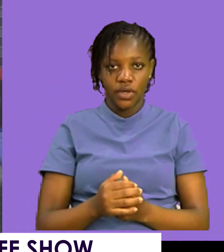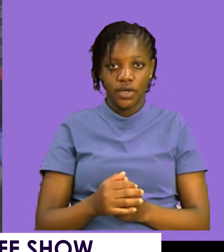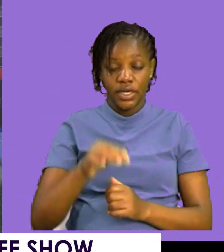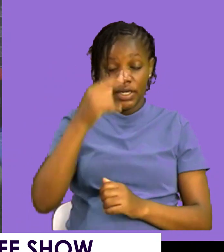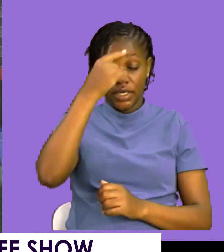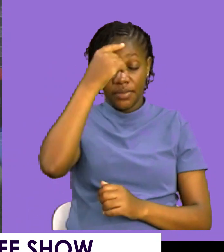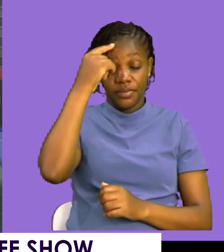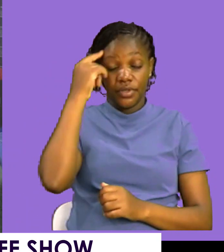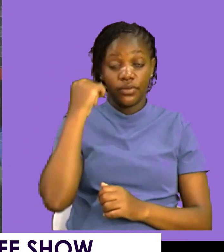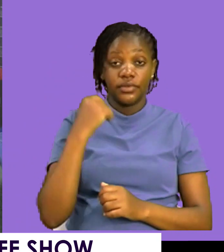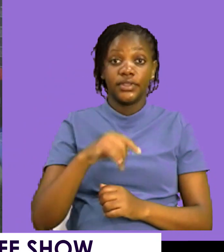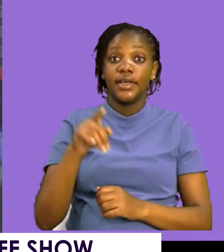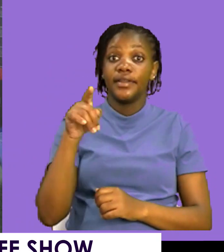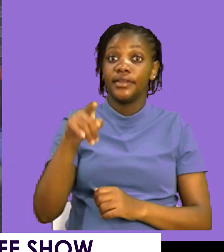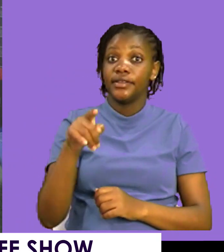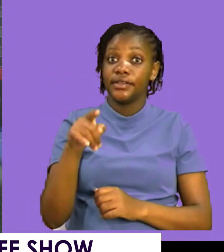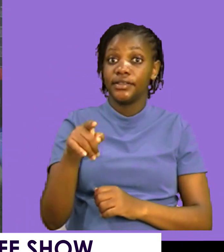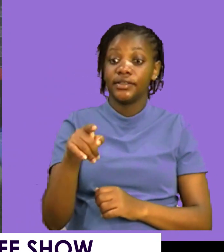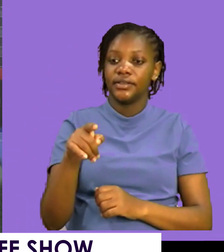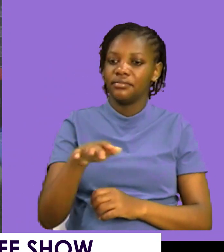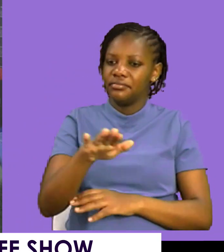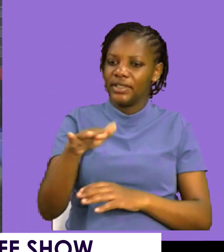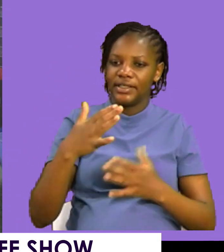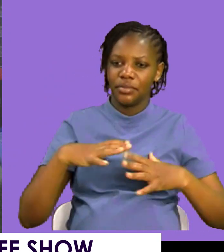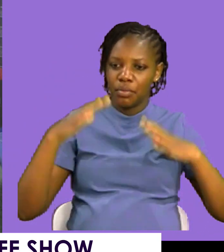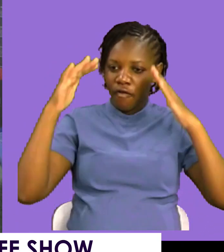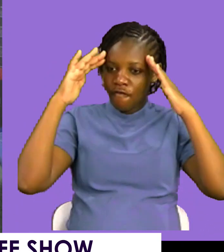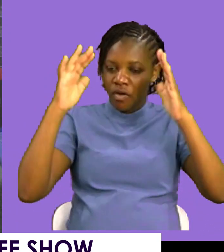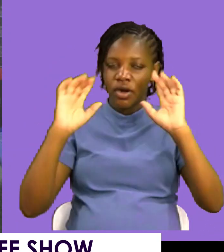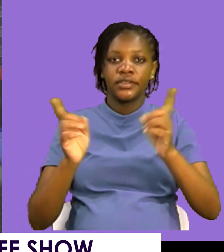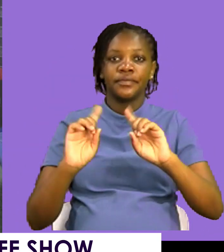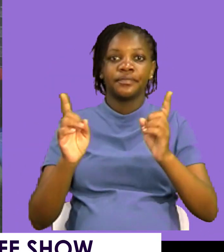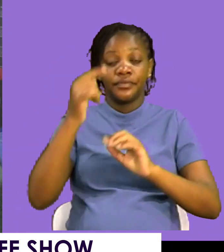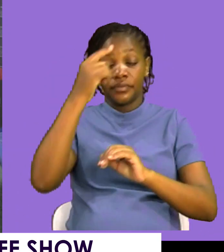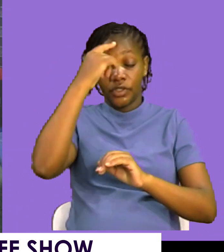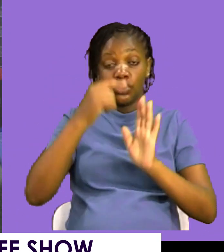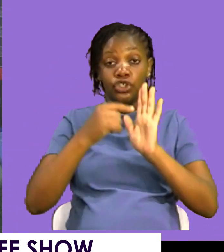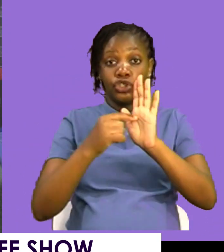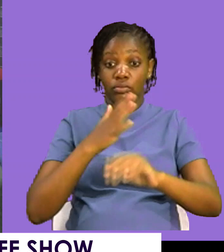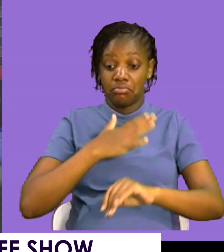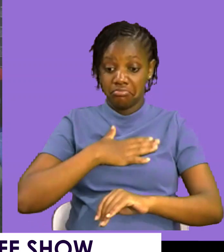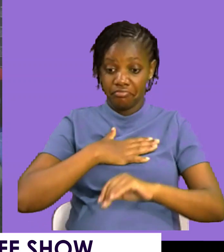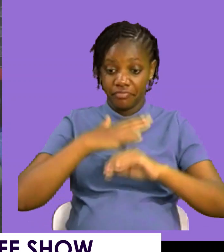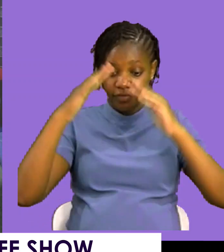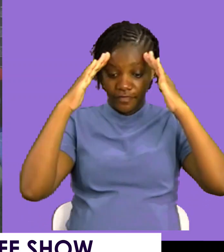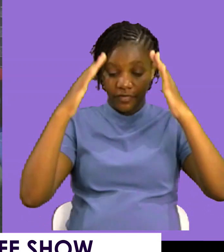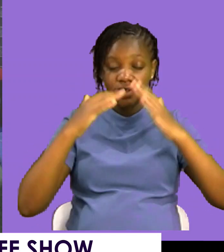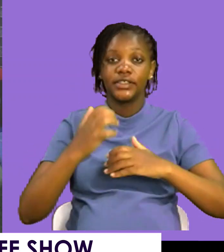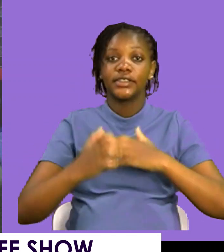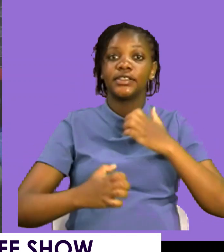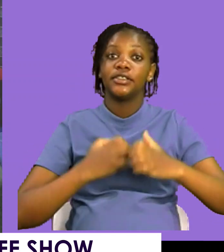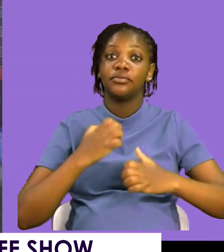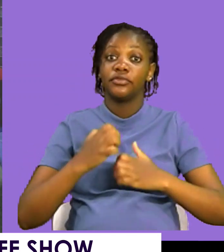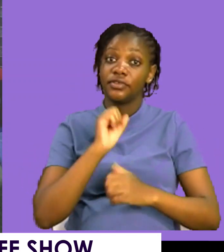because this is a neglected territory. You see, Treasures of Life show focuses on